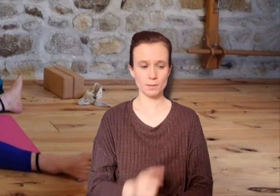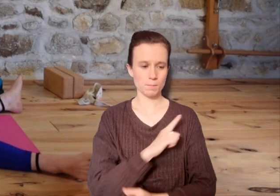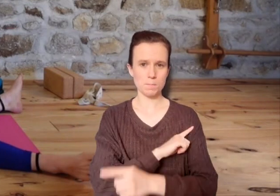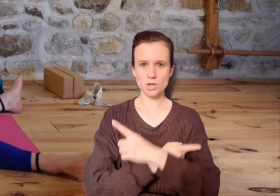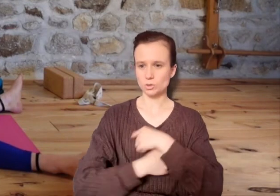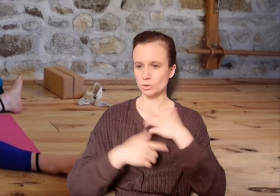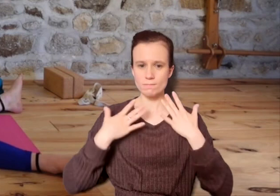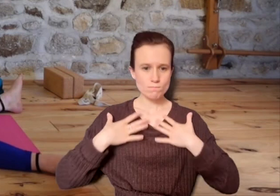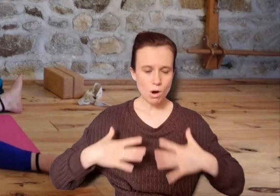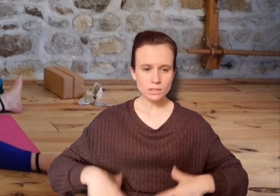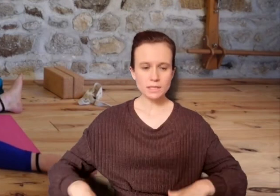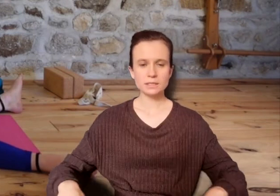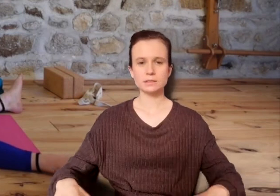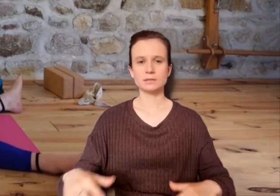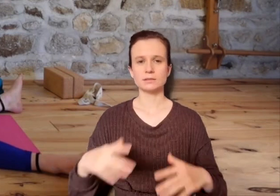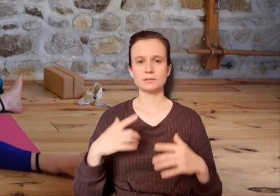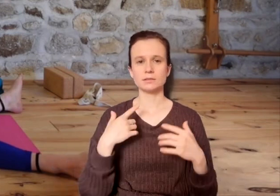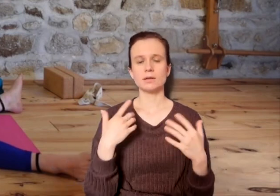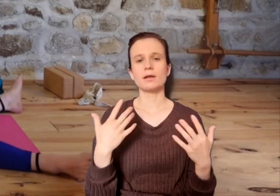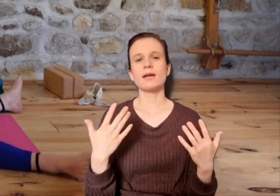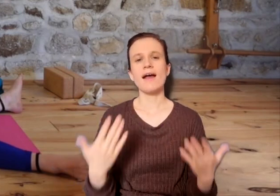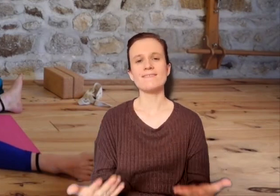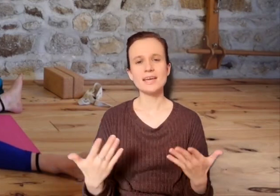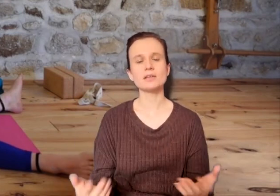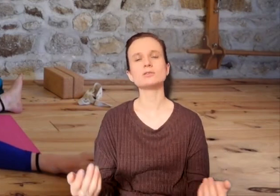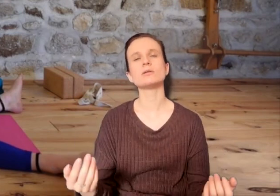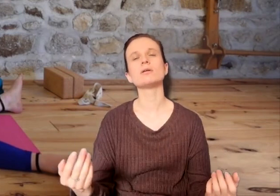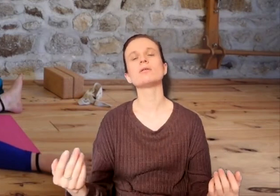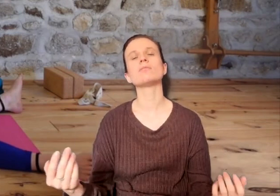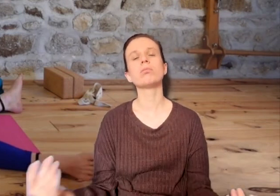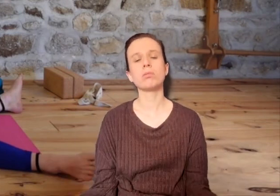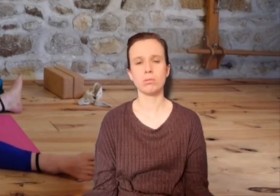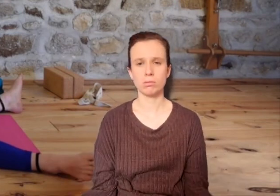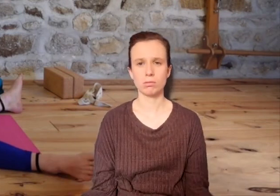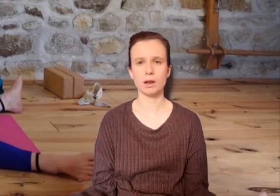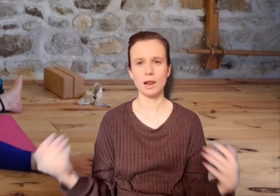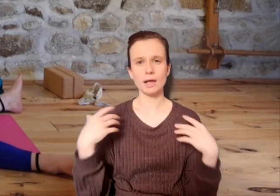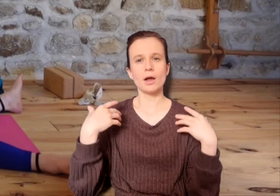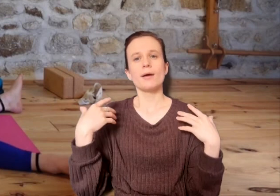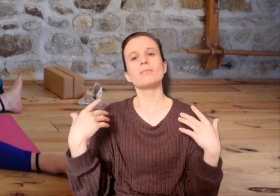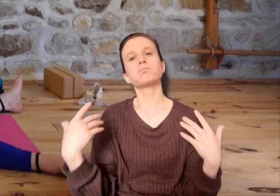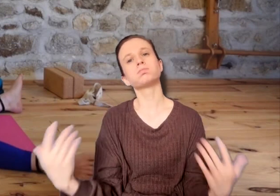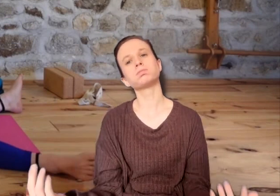You're going to let your muscles, your entire body, continue to get heavier and heavier.